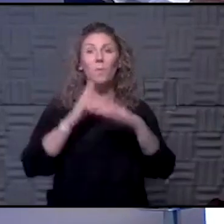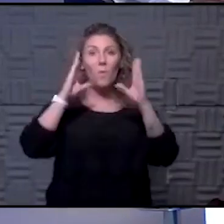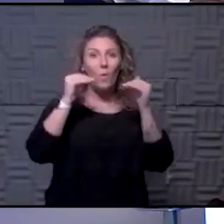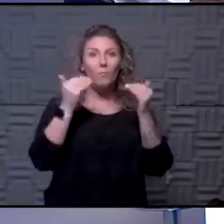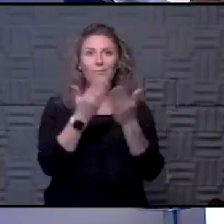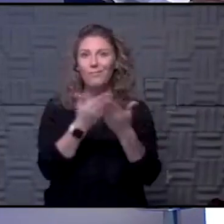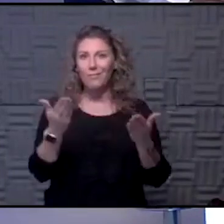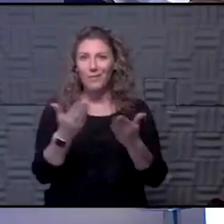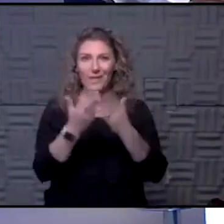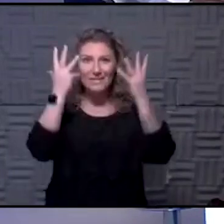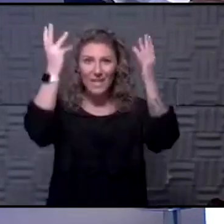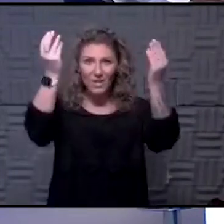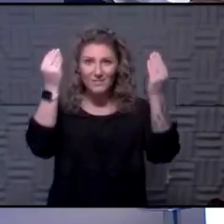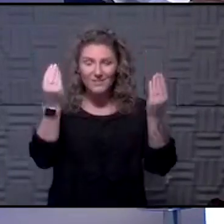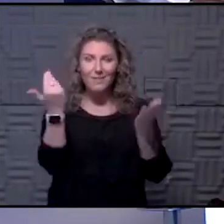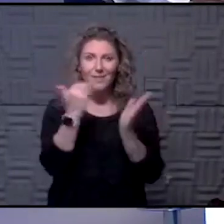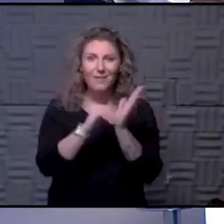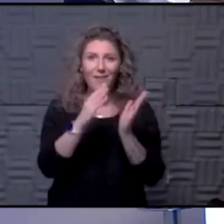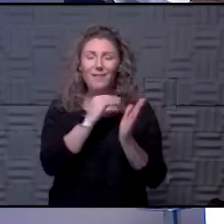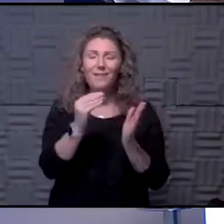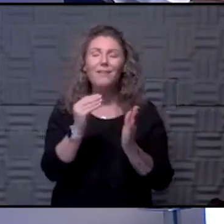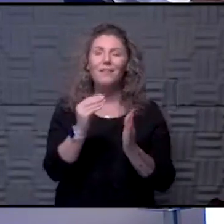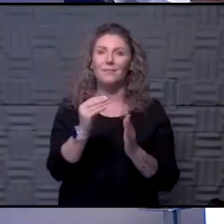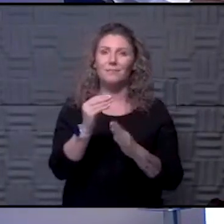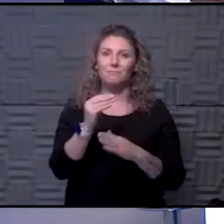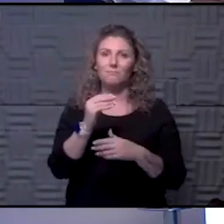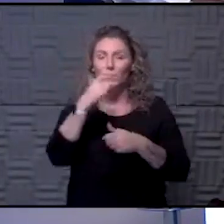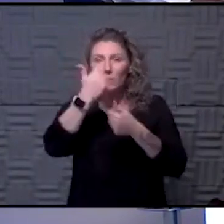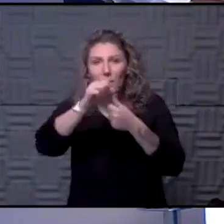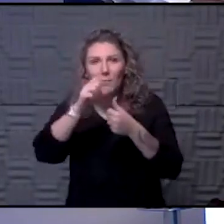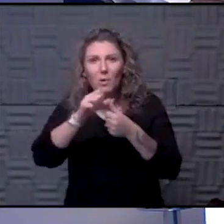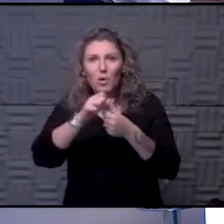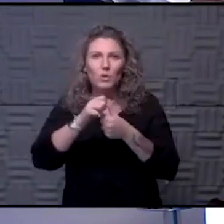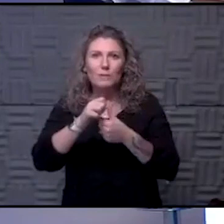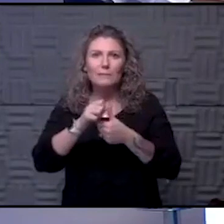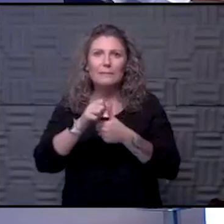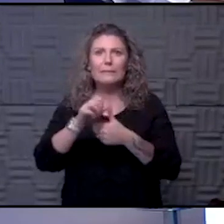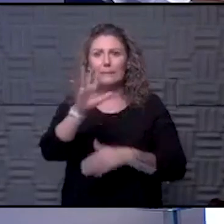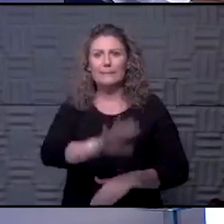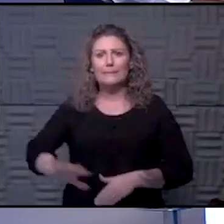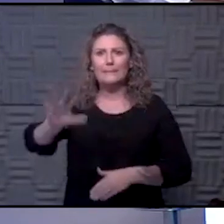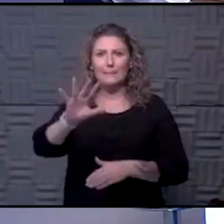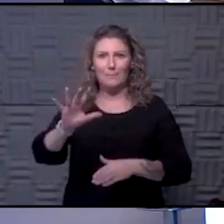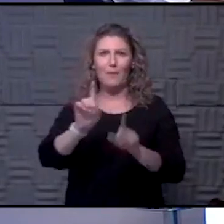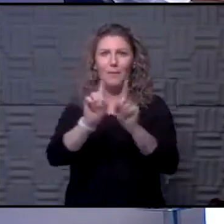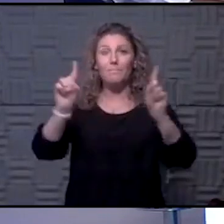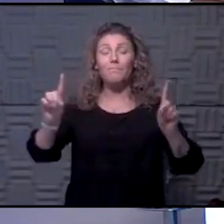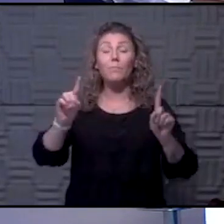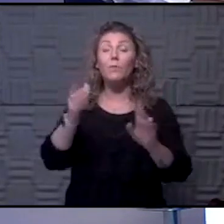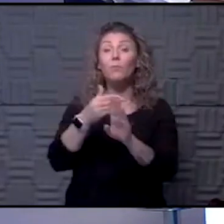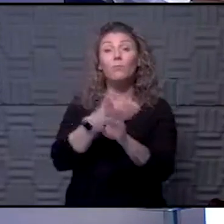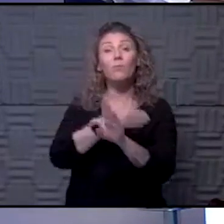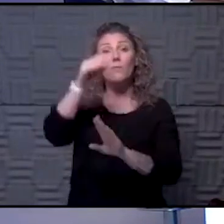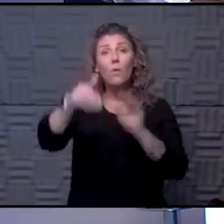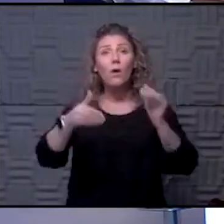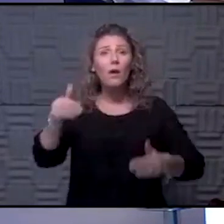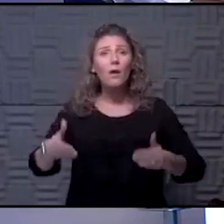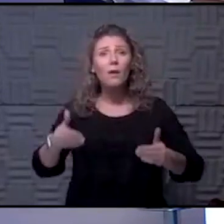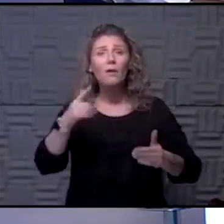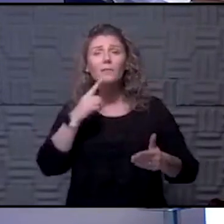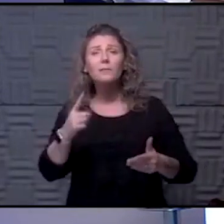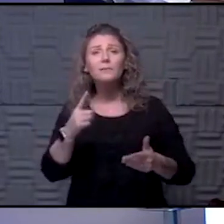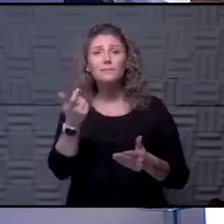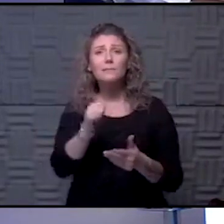things outdoors again in the thoughtful manner and keeping spacing from each other. Yeah. Before we introduce our guests, are there any reporter questions on the